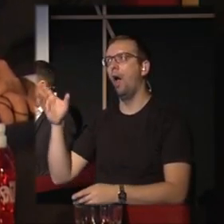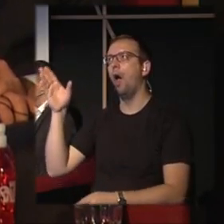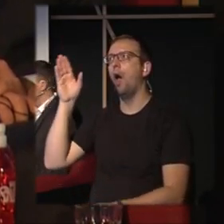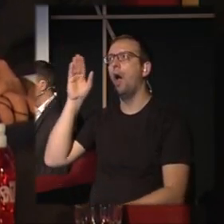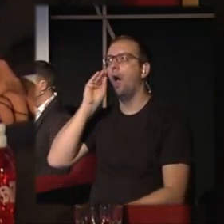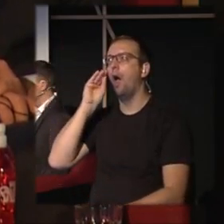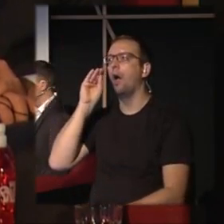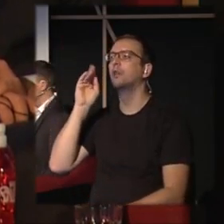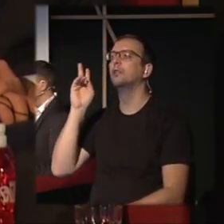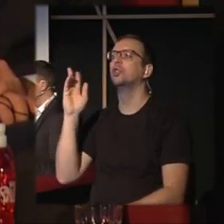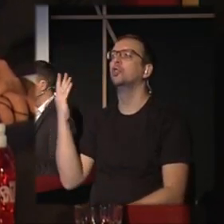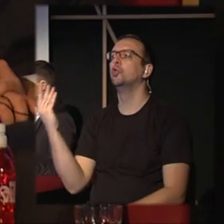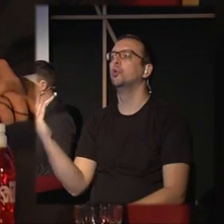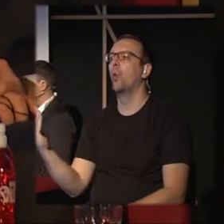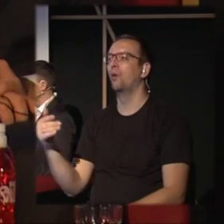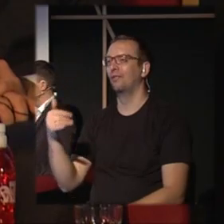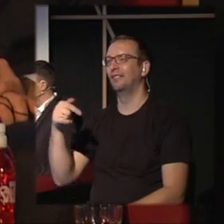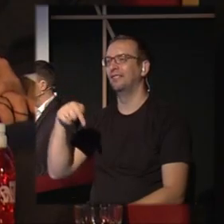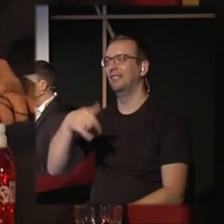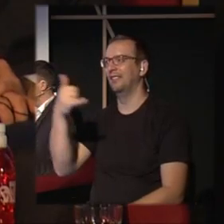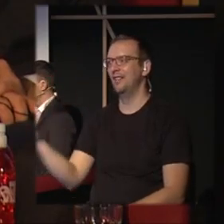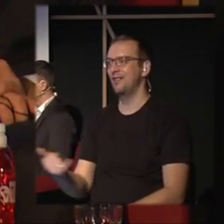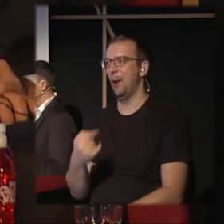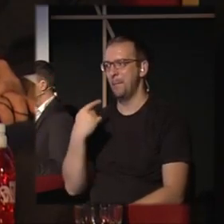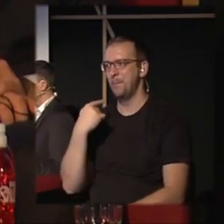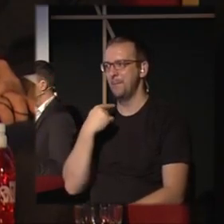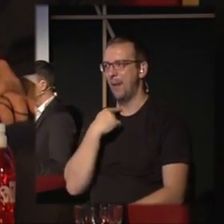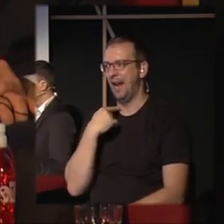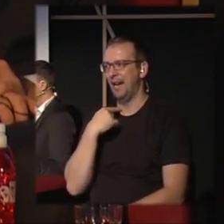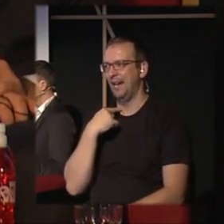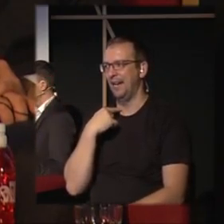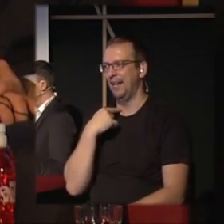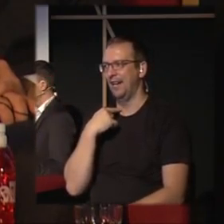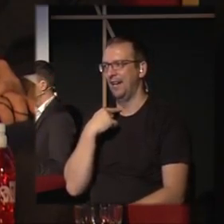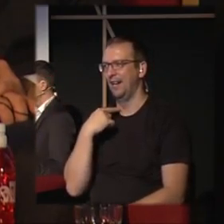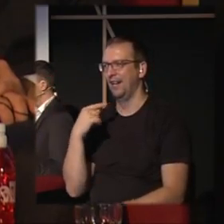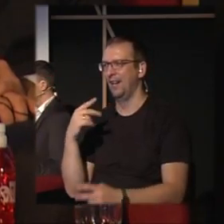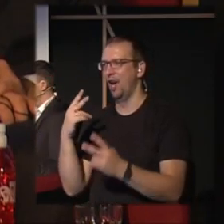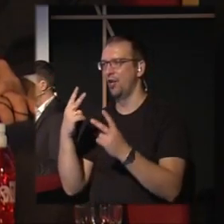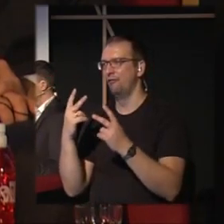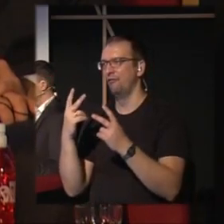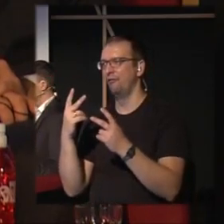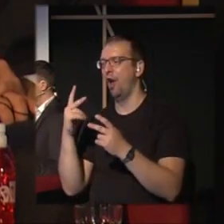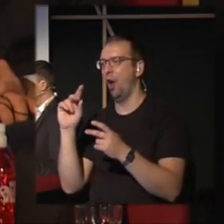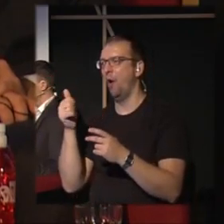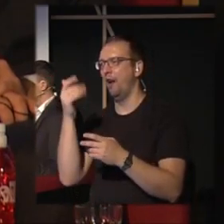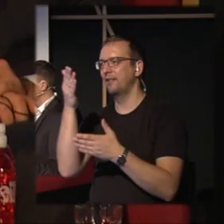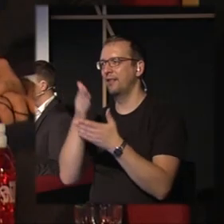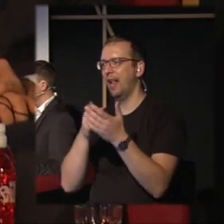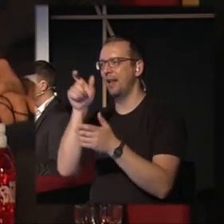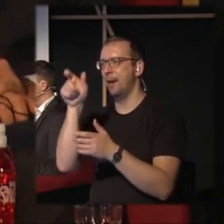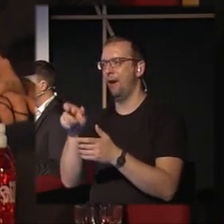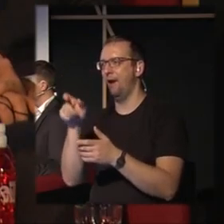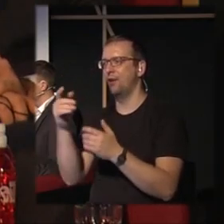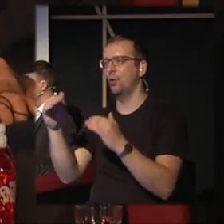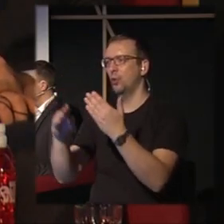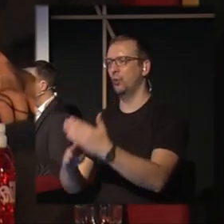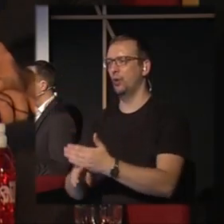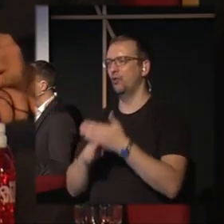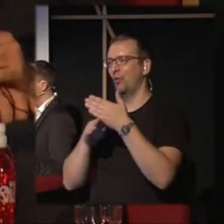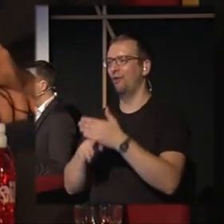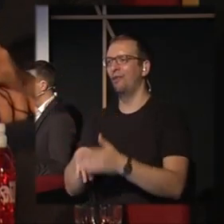attending this conference, he helped us, It's just unforgettable. When you see the eyes of this